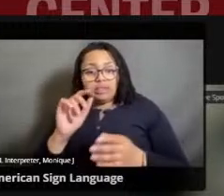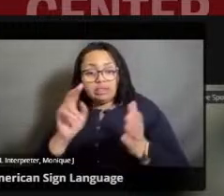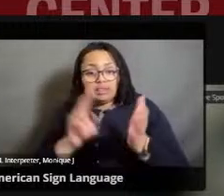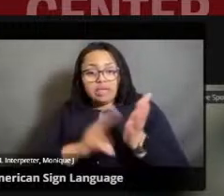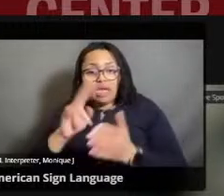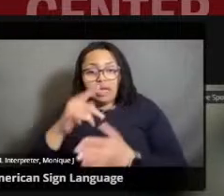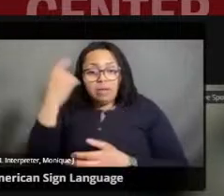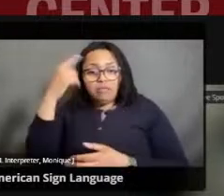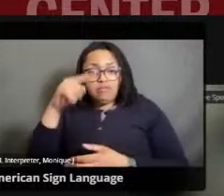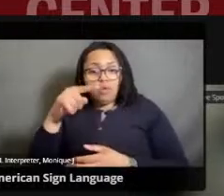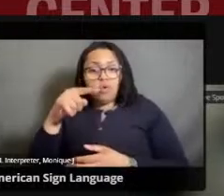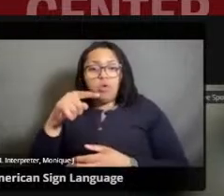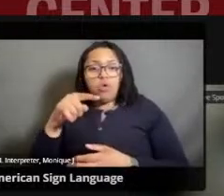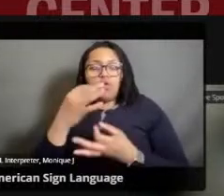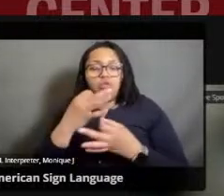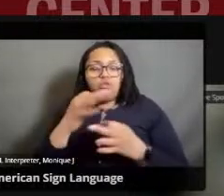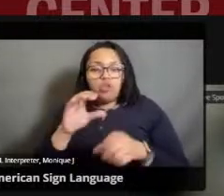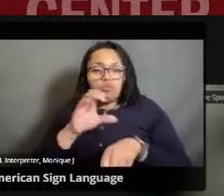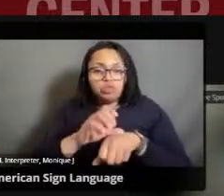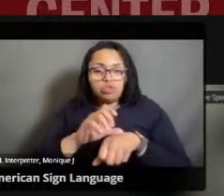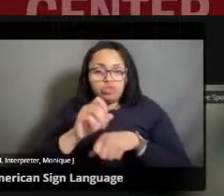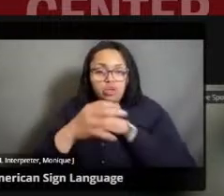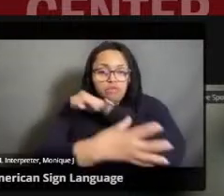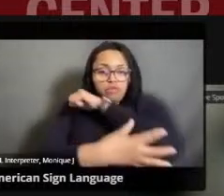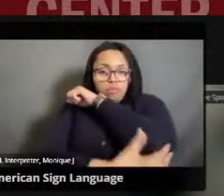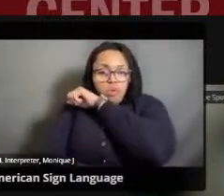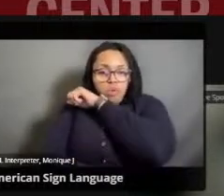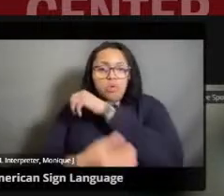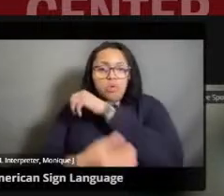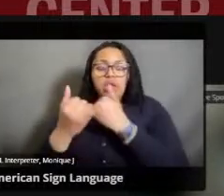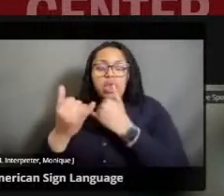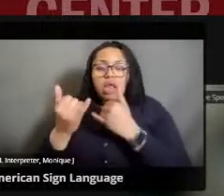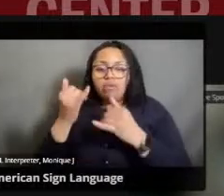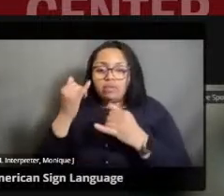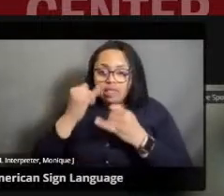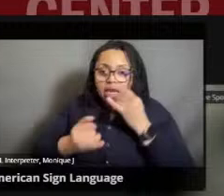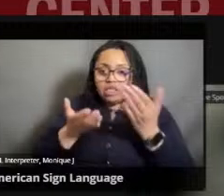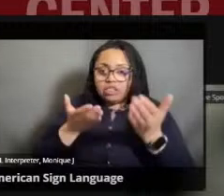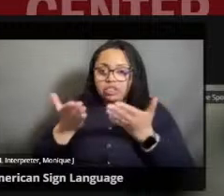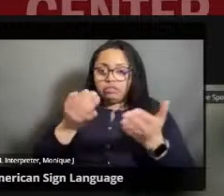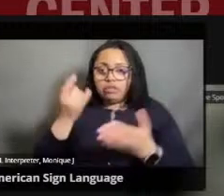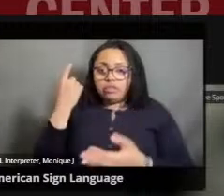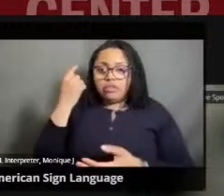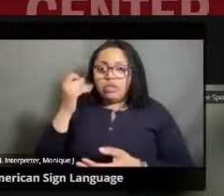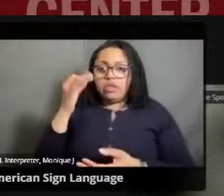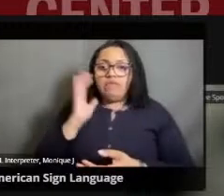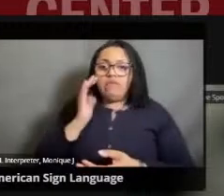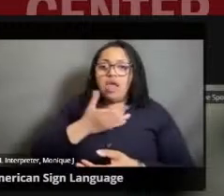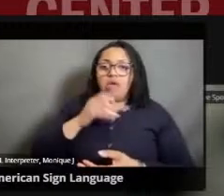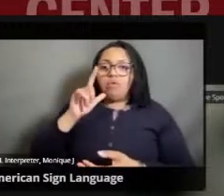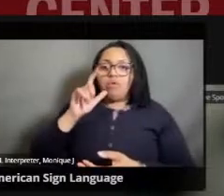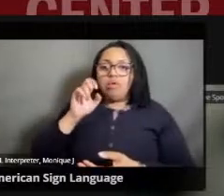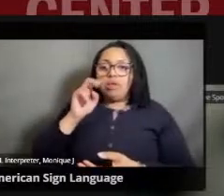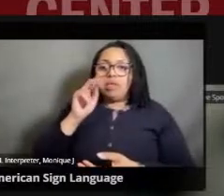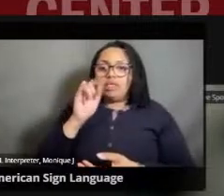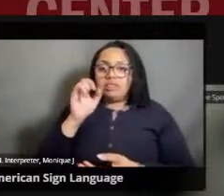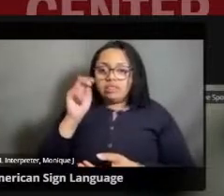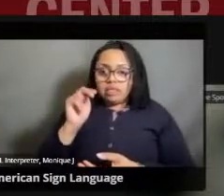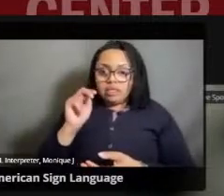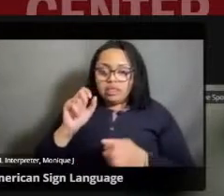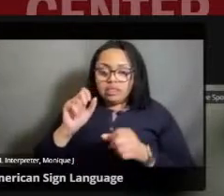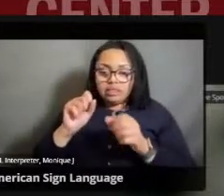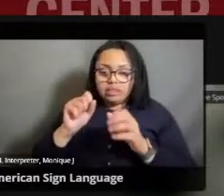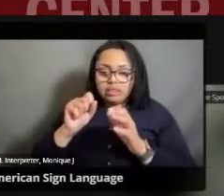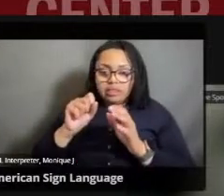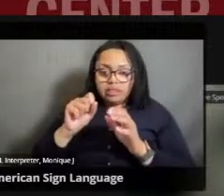the last service of our Lenten series that we've partnered on with the U.S. Campaign for Palestinian